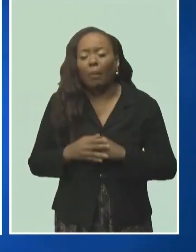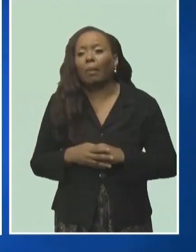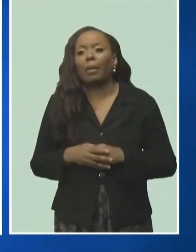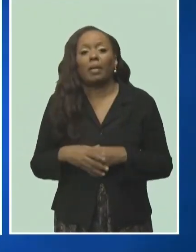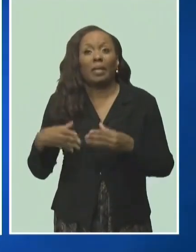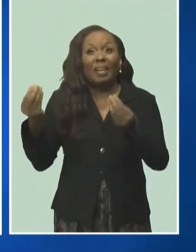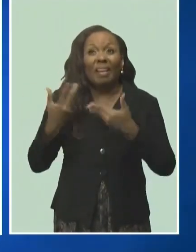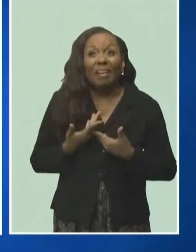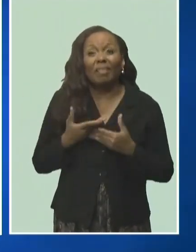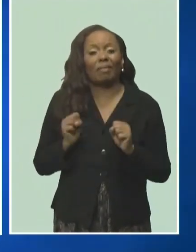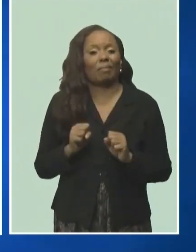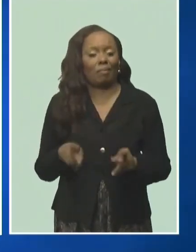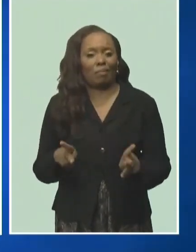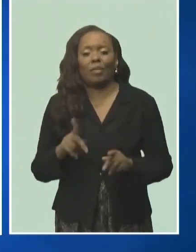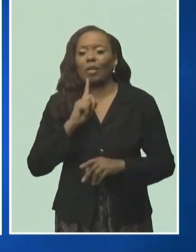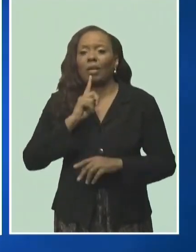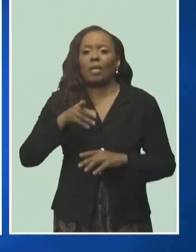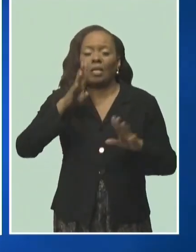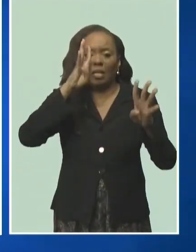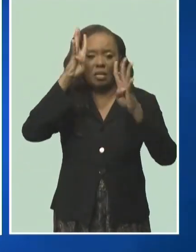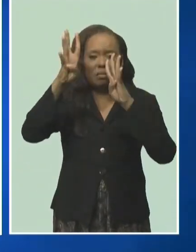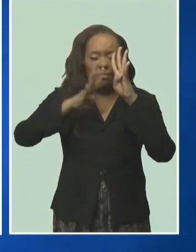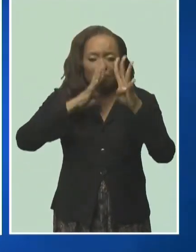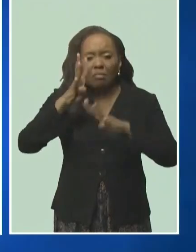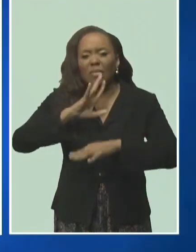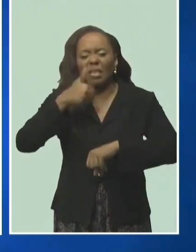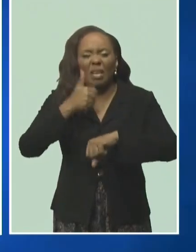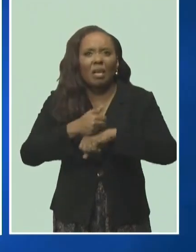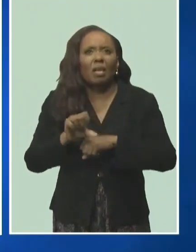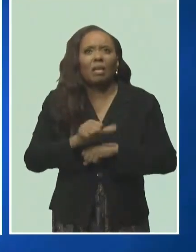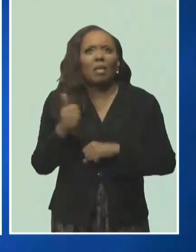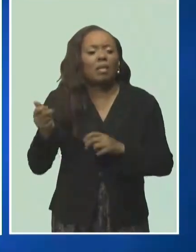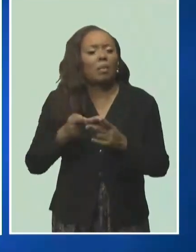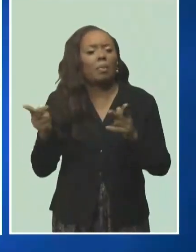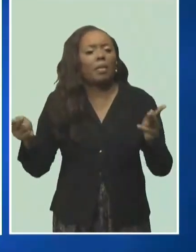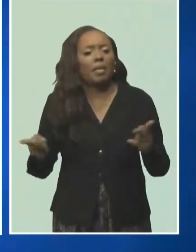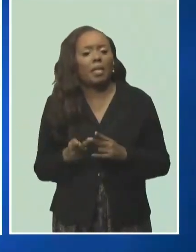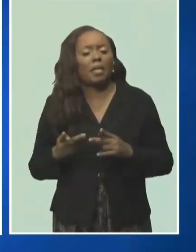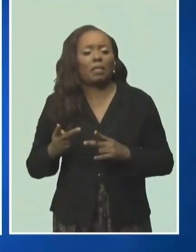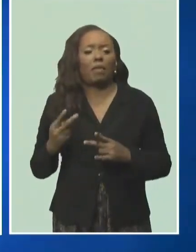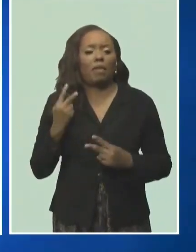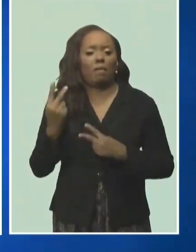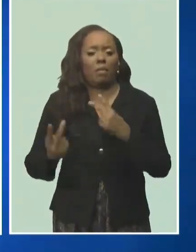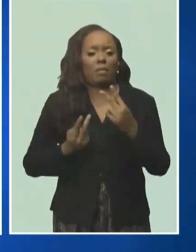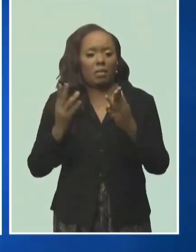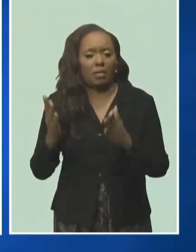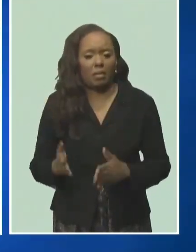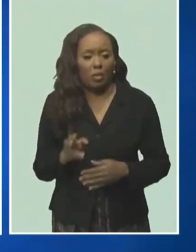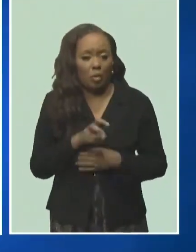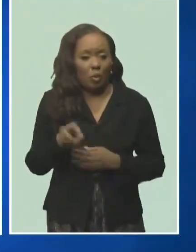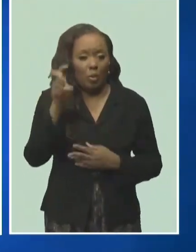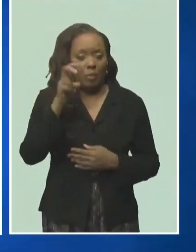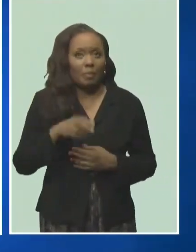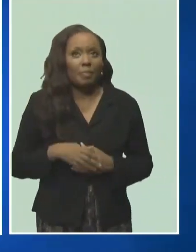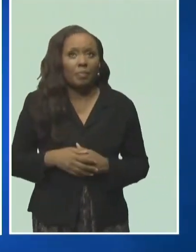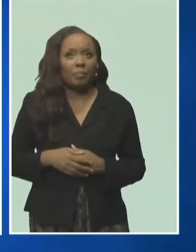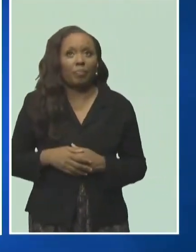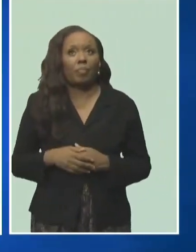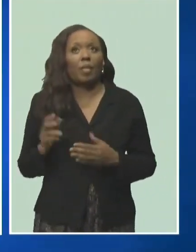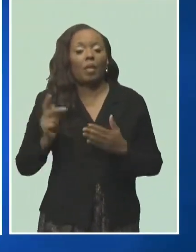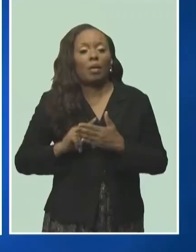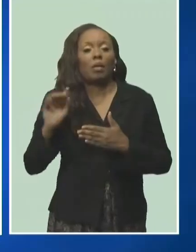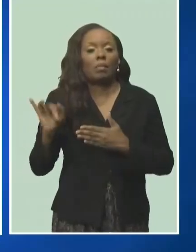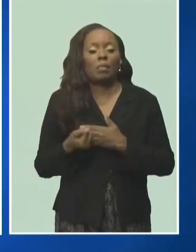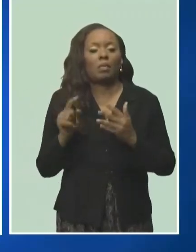us an opportunity to create another tourist attraction as well. Owner and Managing Director Mitchell Hurd says the project started nearly 10